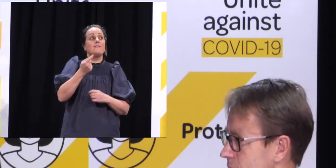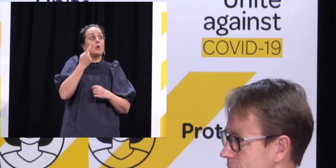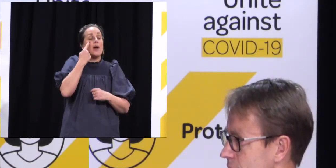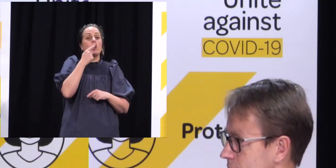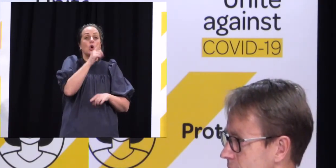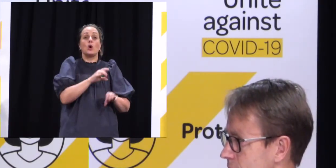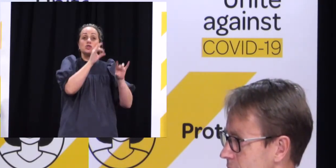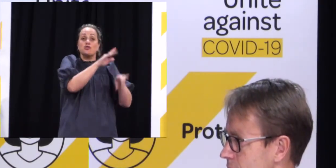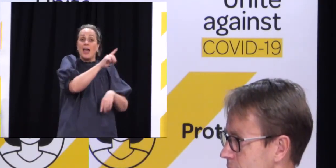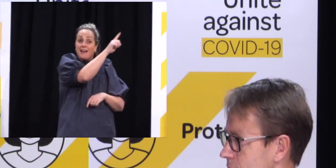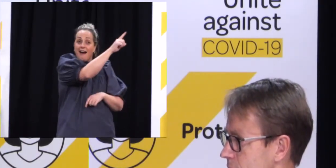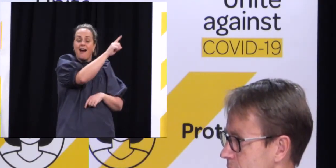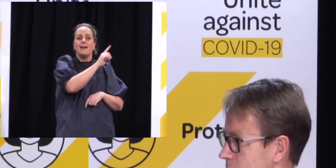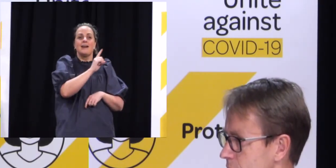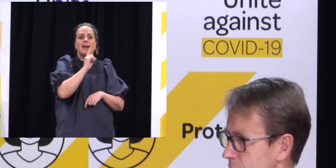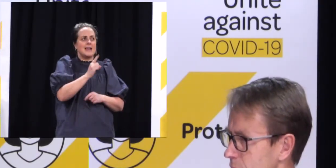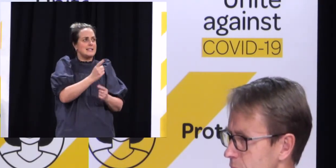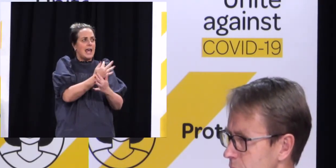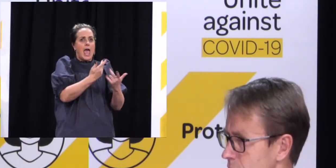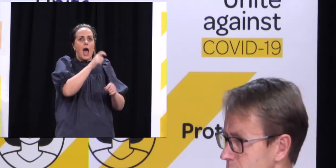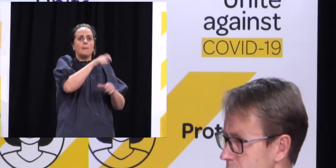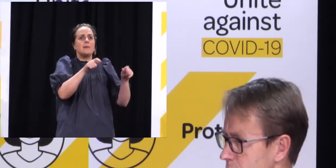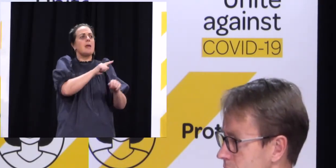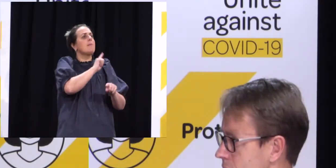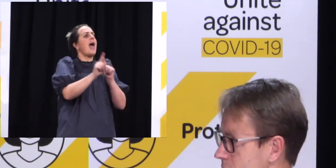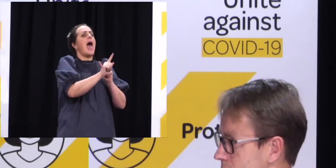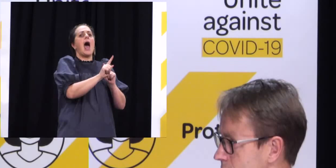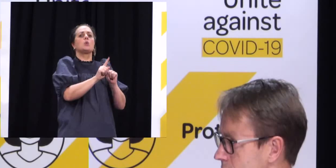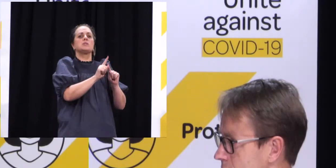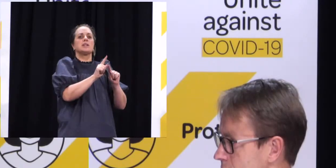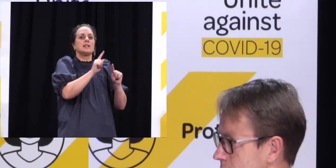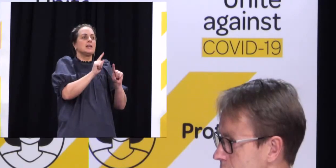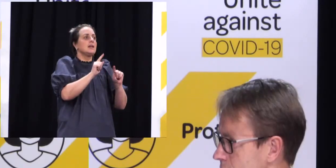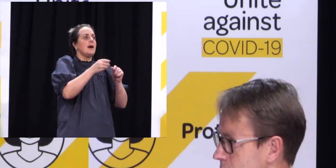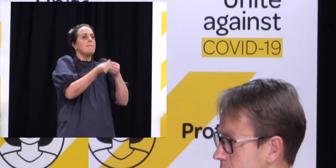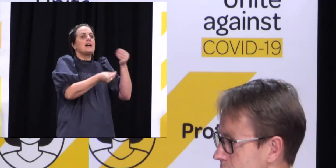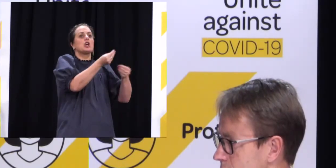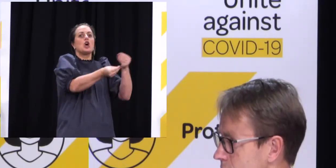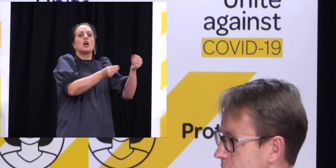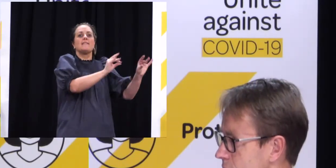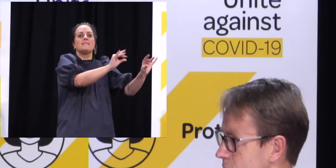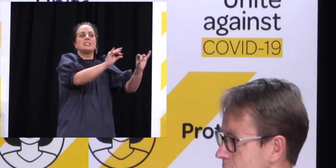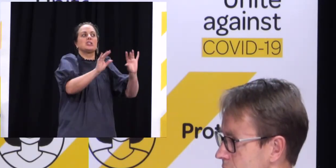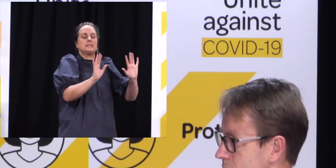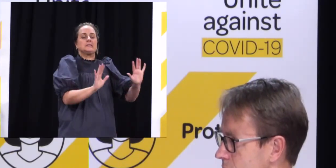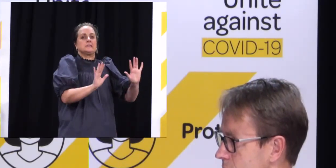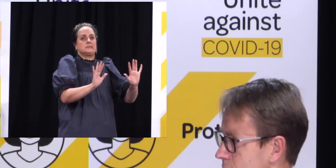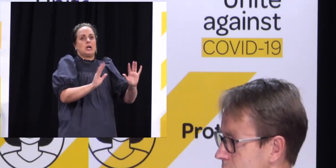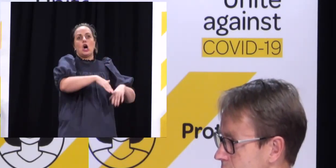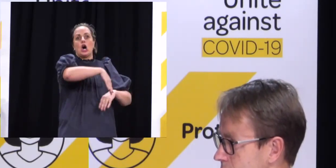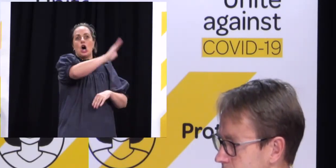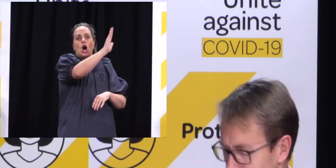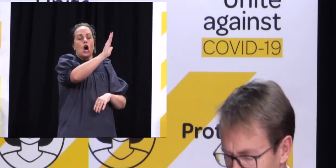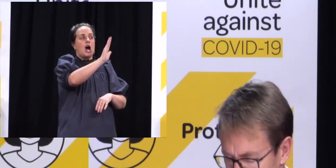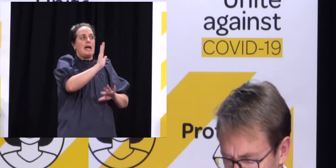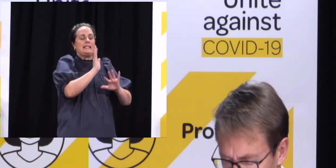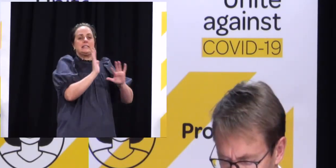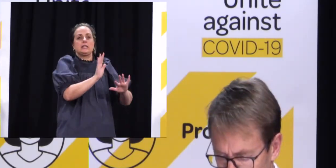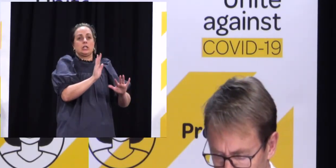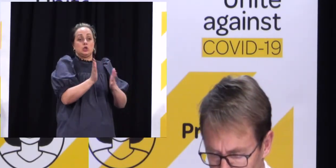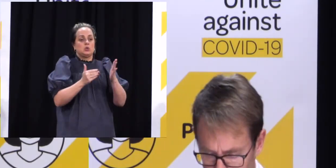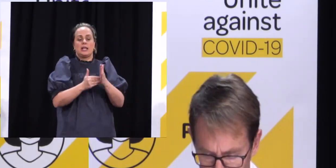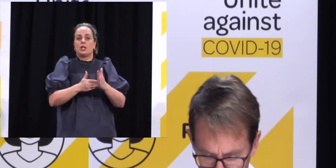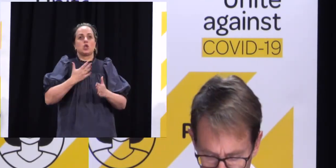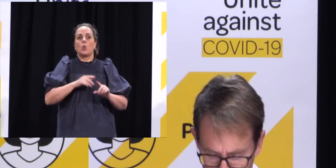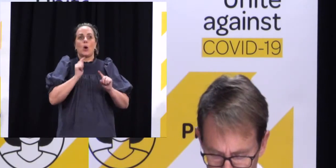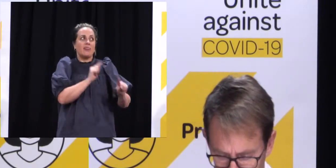their reporting, which says number of people out infected in the community, those have been reasonable numbers. We don't want that, because